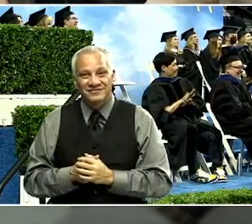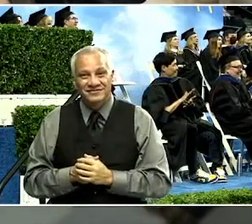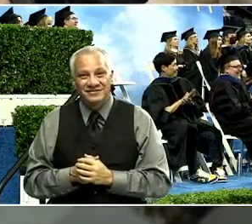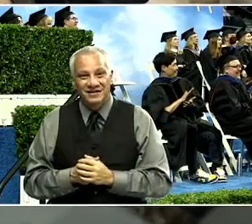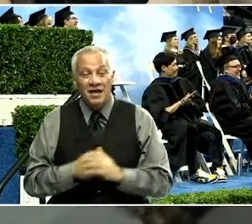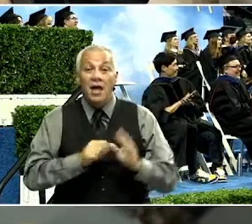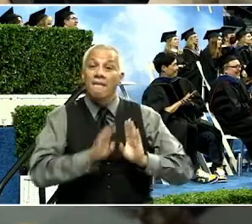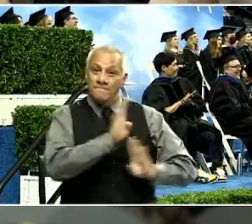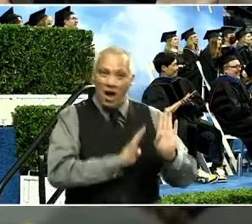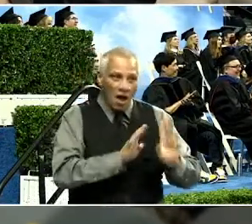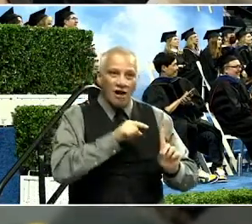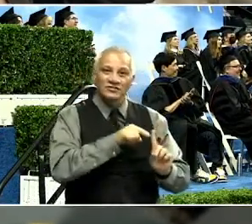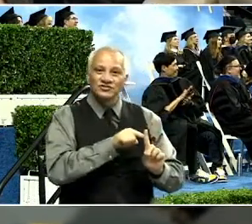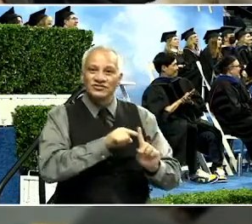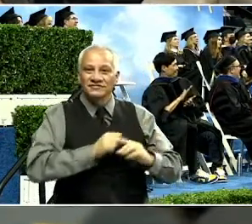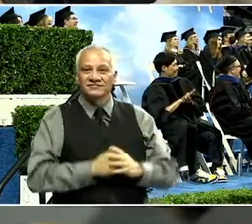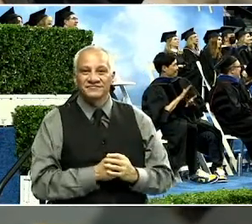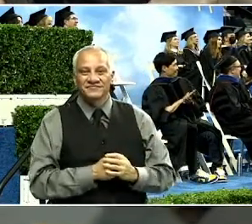biology,